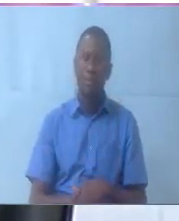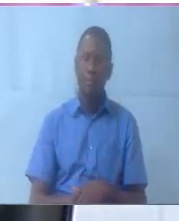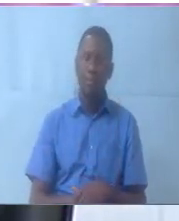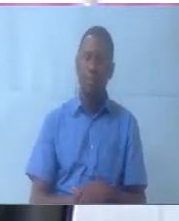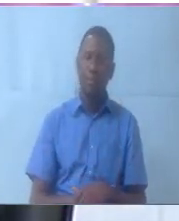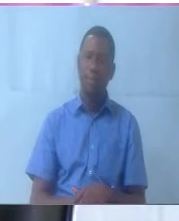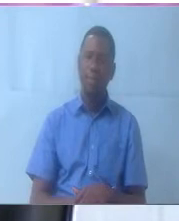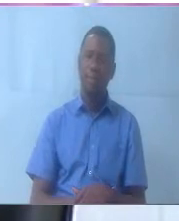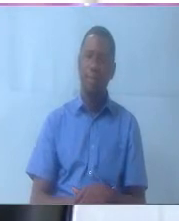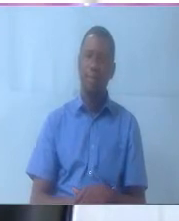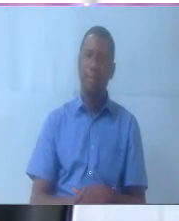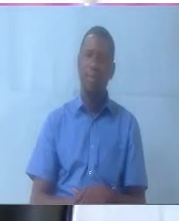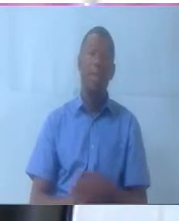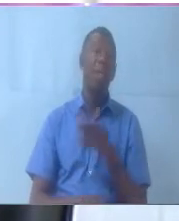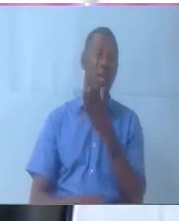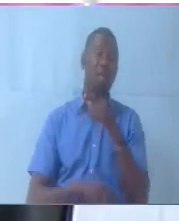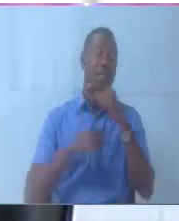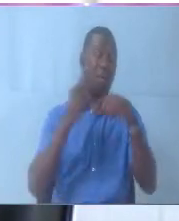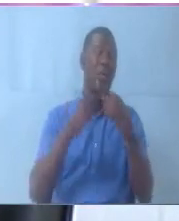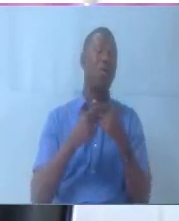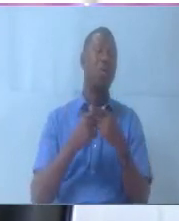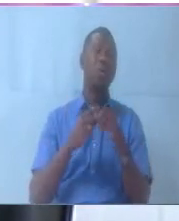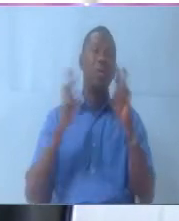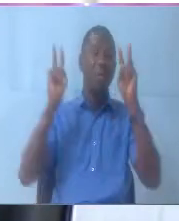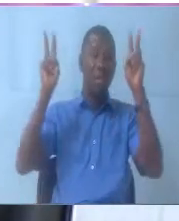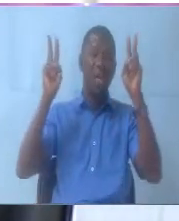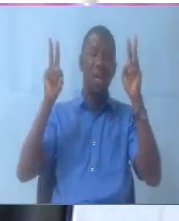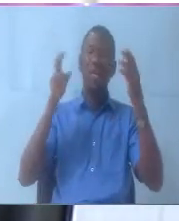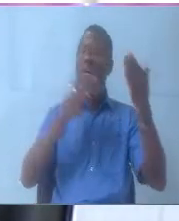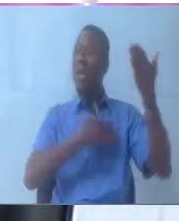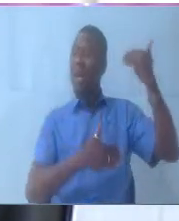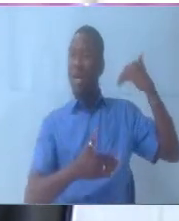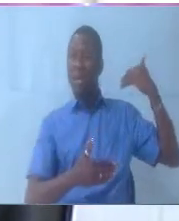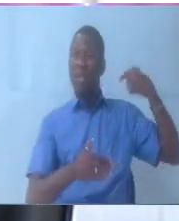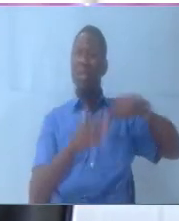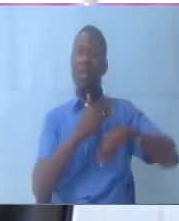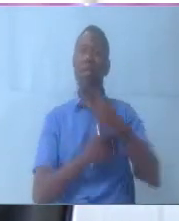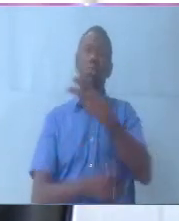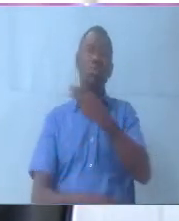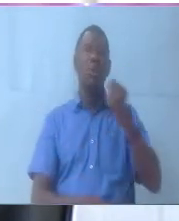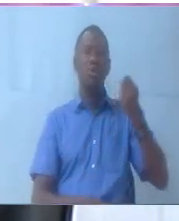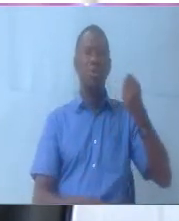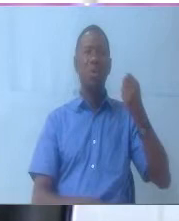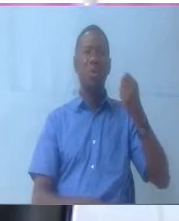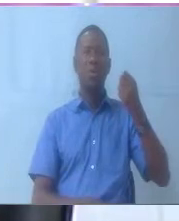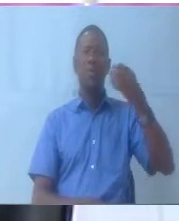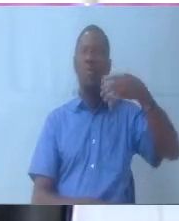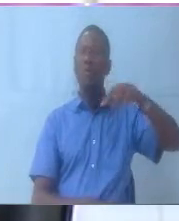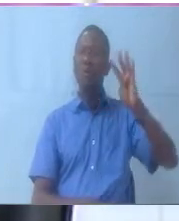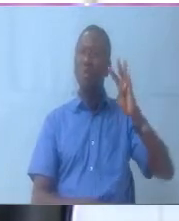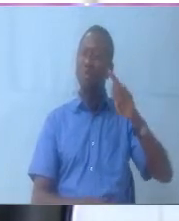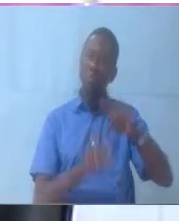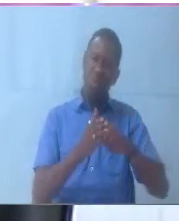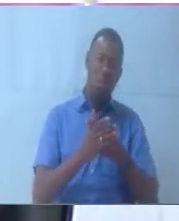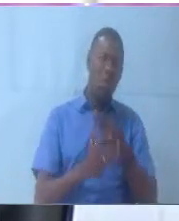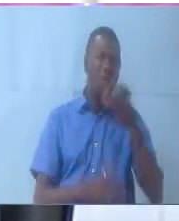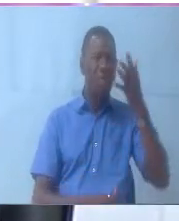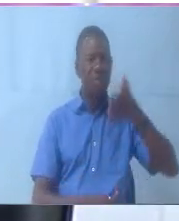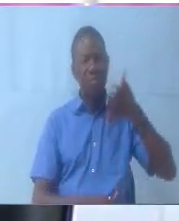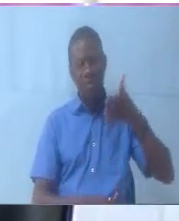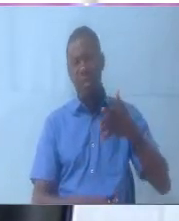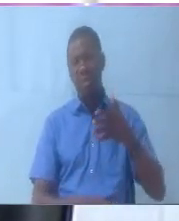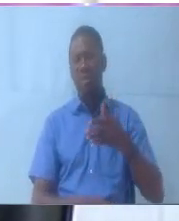Jammeh in 2014, I think, made a 2014 or 15, made a declaration. Kito